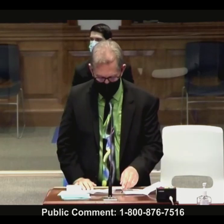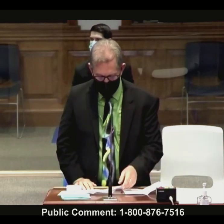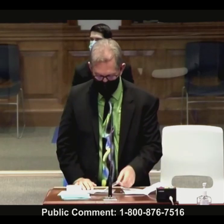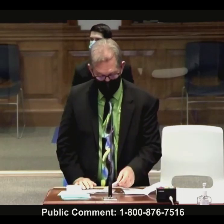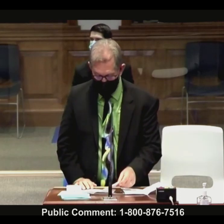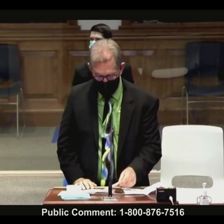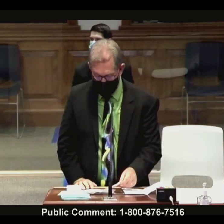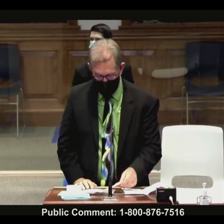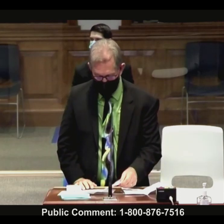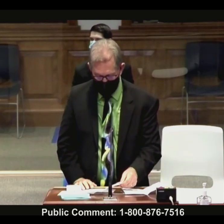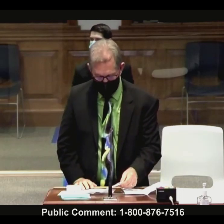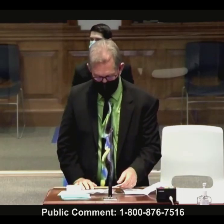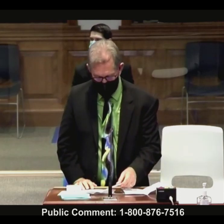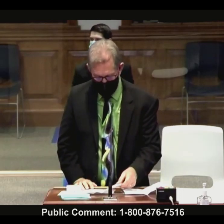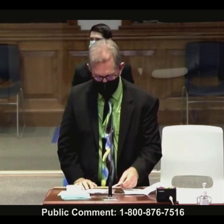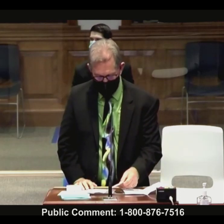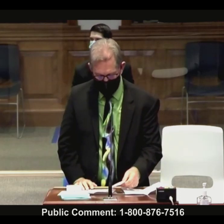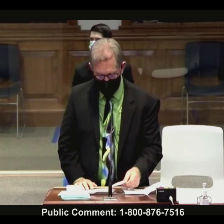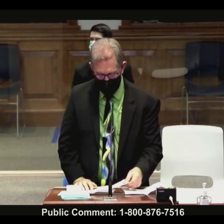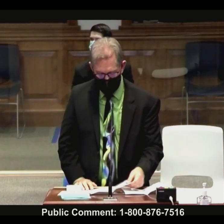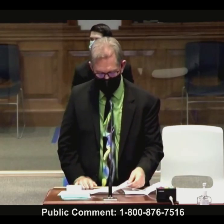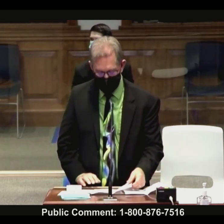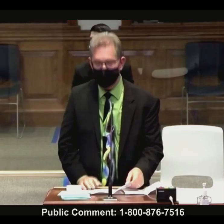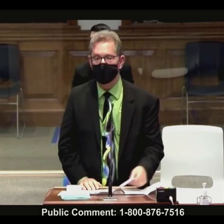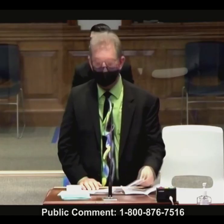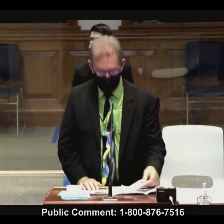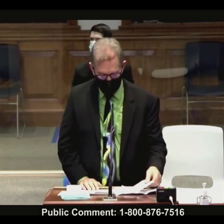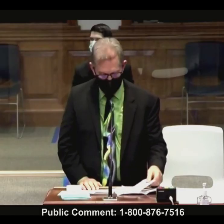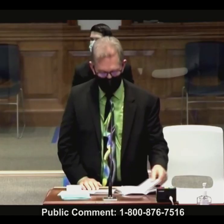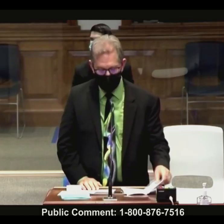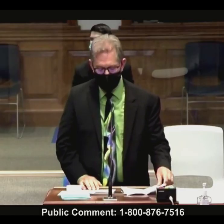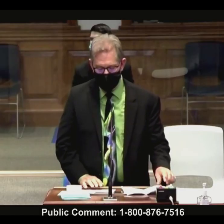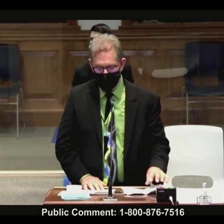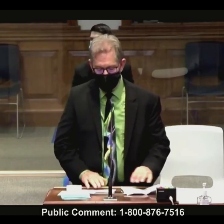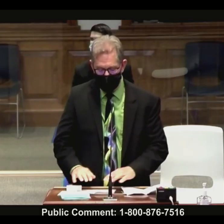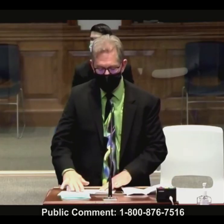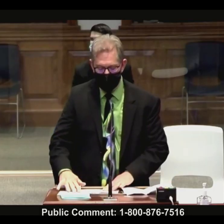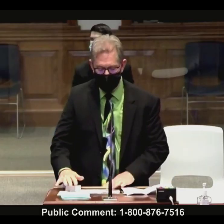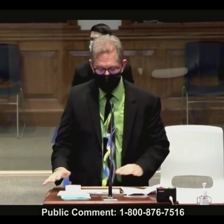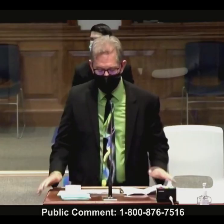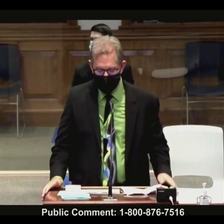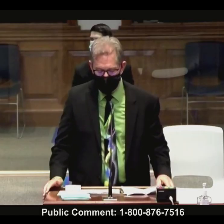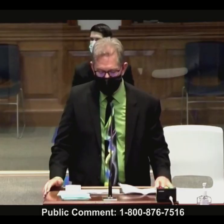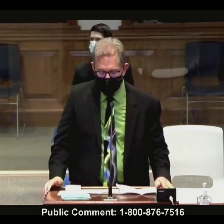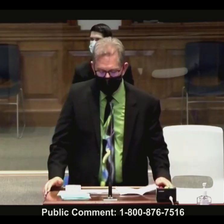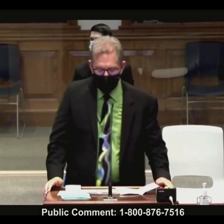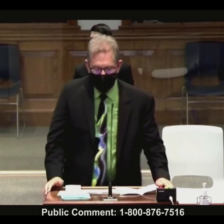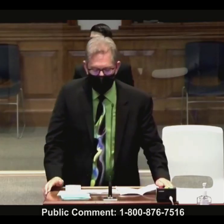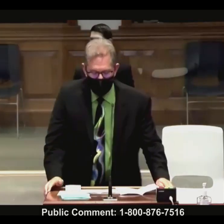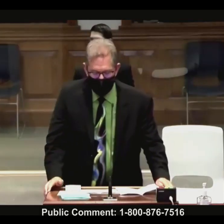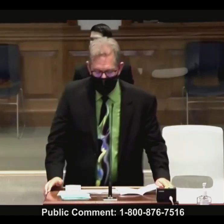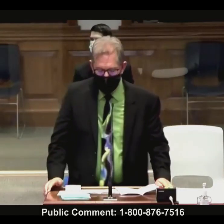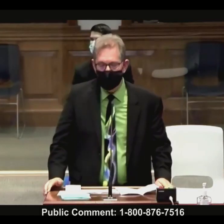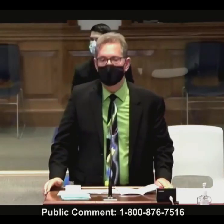There were many nights and weekends that I was involved with city meetings, programs, and events, but both my wife and my son stood there by me